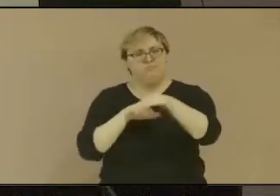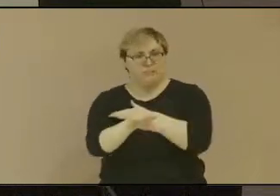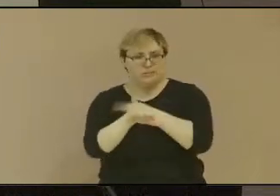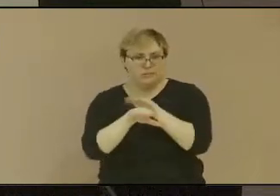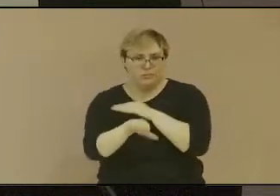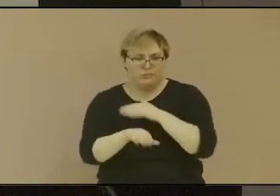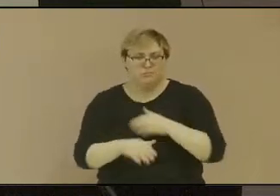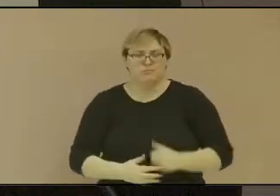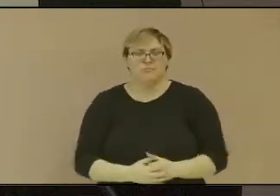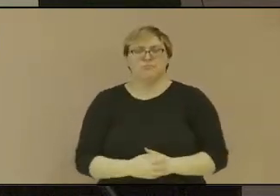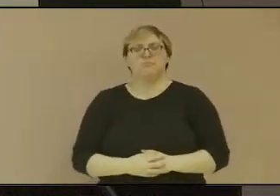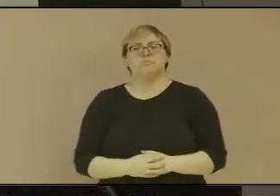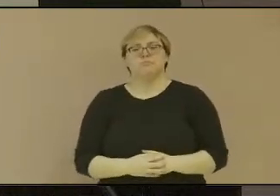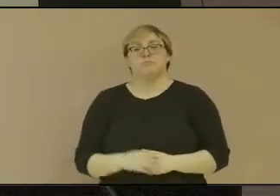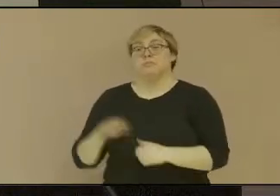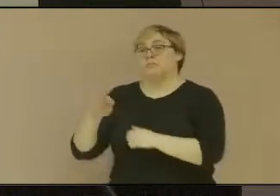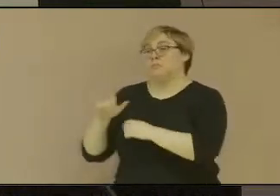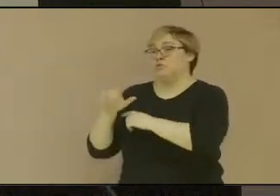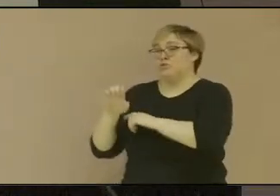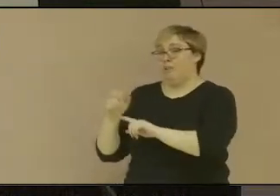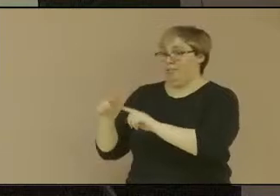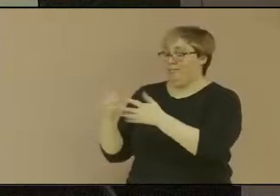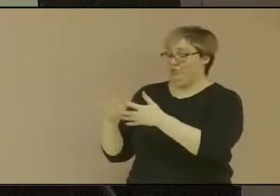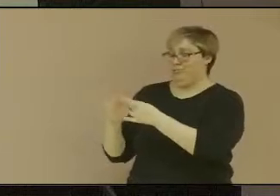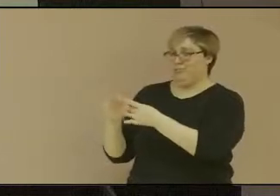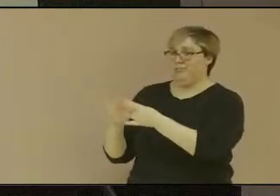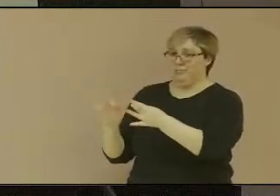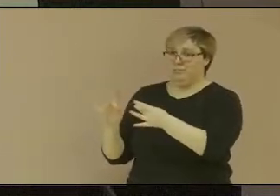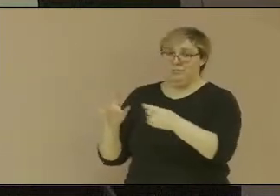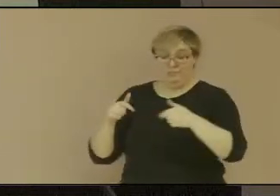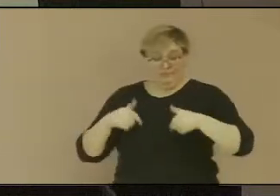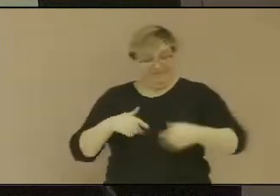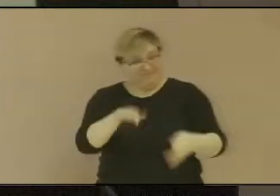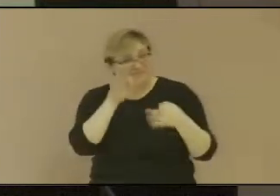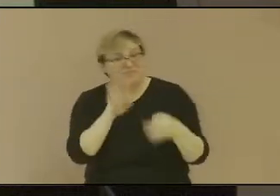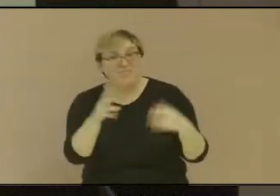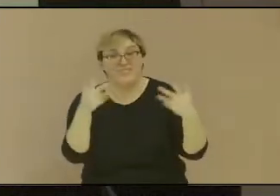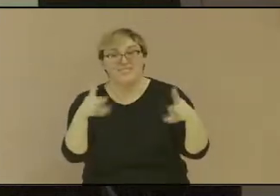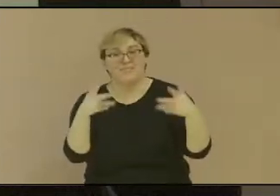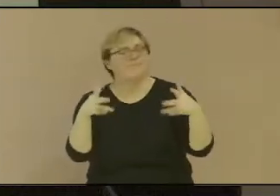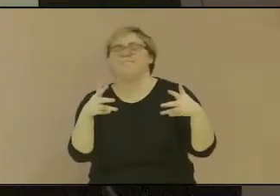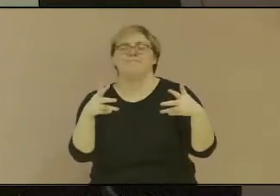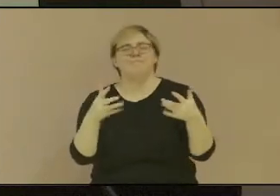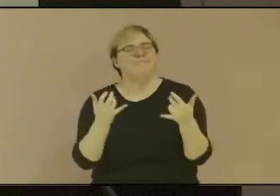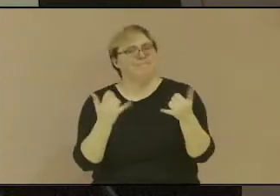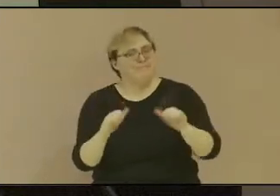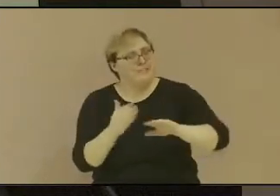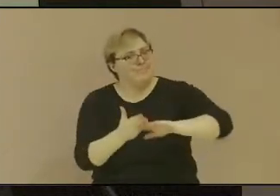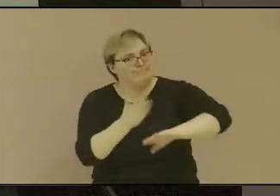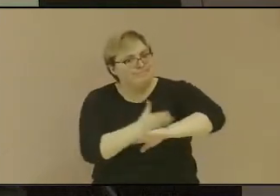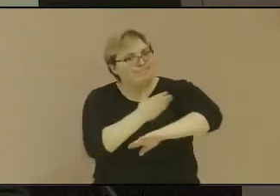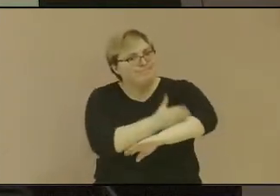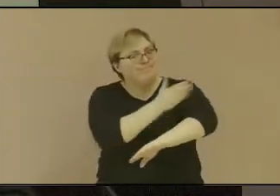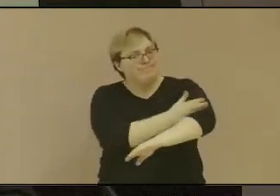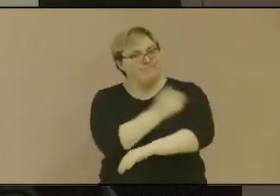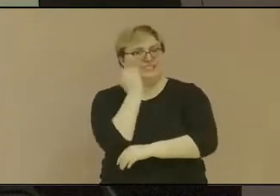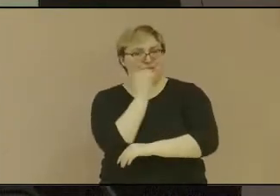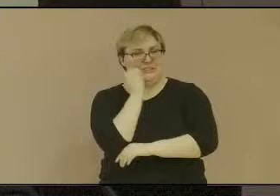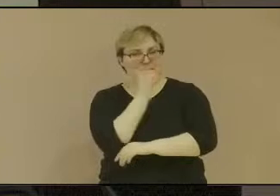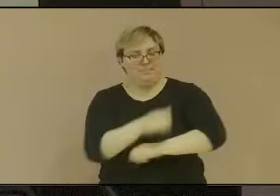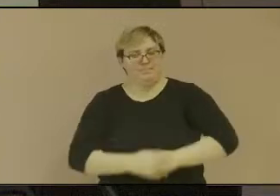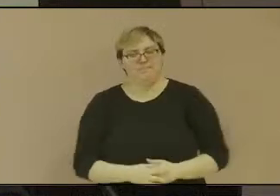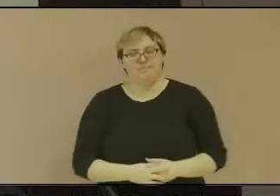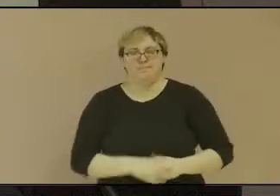earlier, we know we have much to do and far to go. The scholars, researchers, writers,